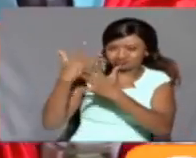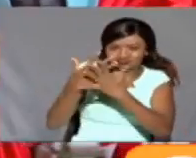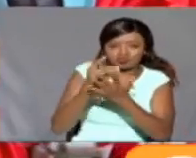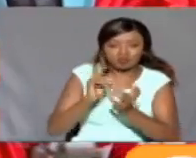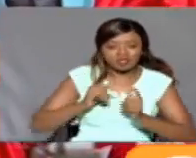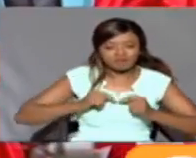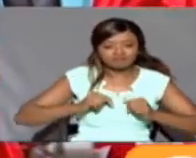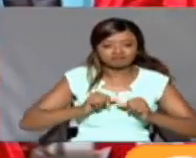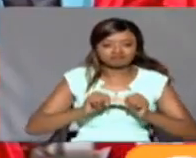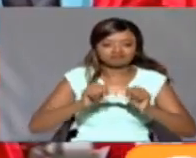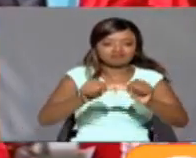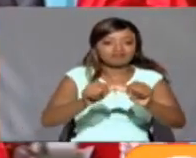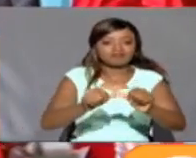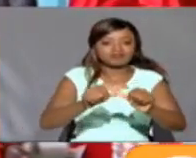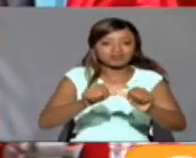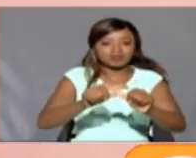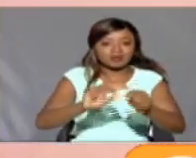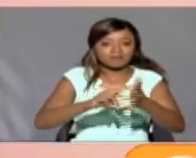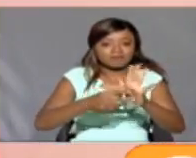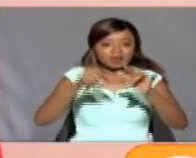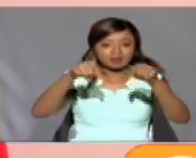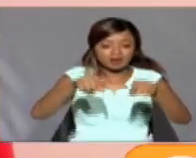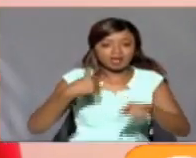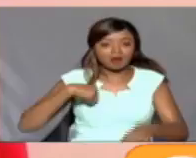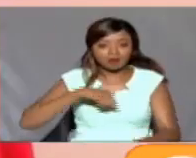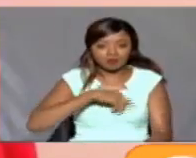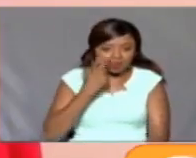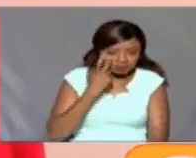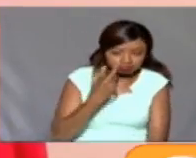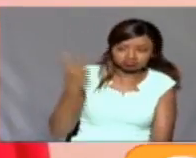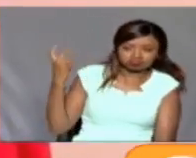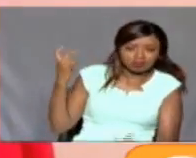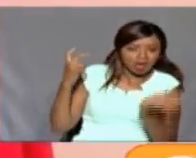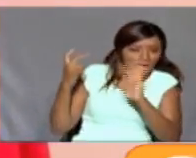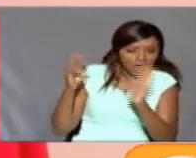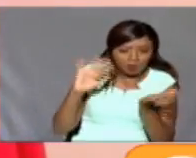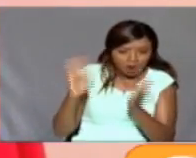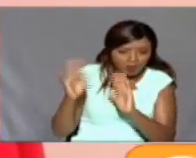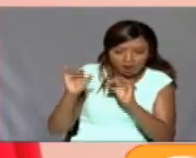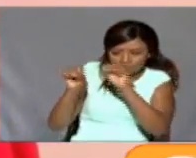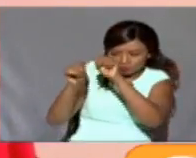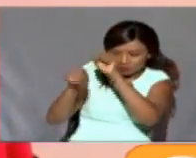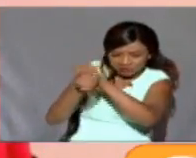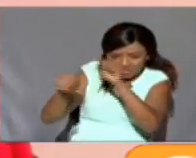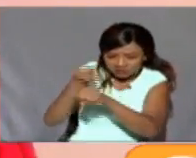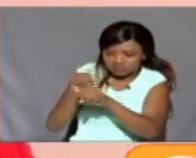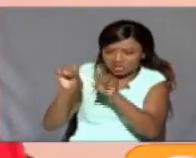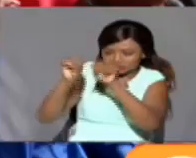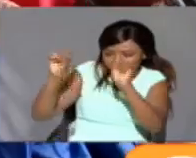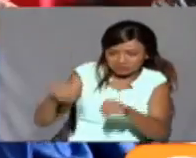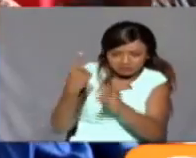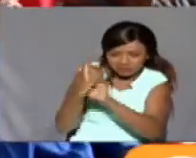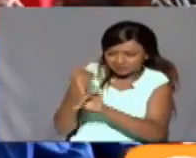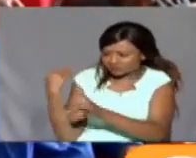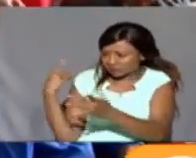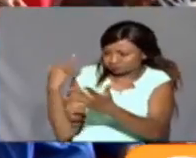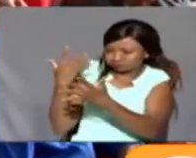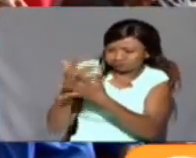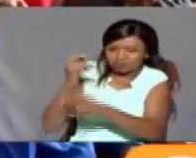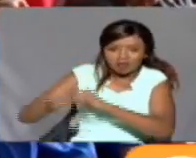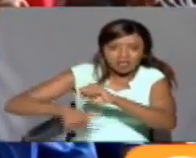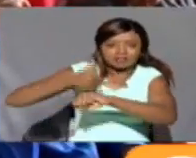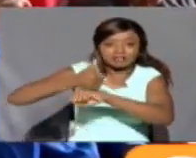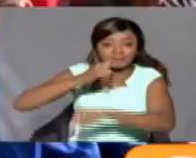predecessors. We must ensure now we look at those systems, those structures, those government structures that were established by our